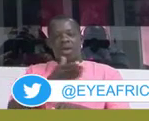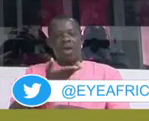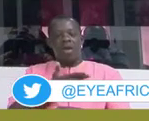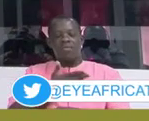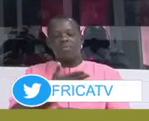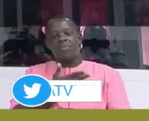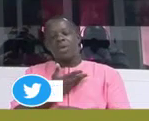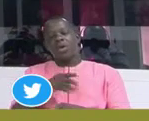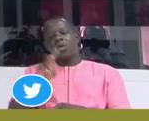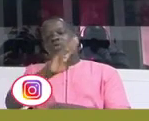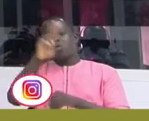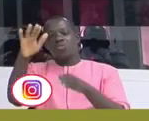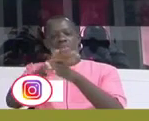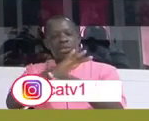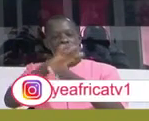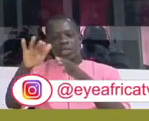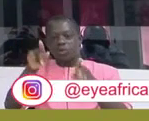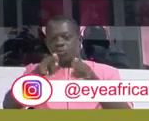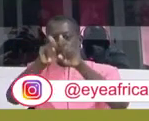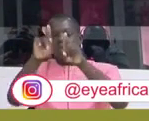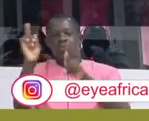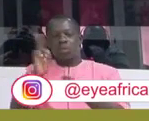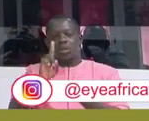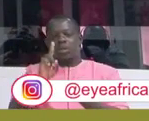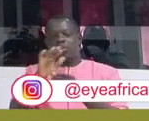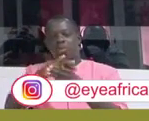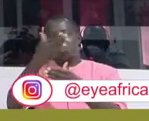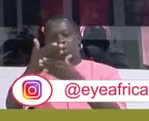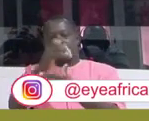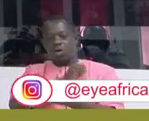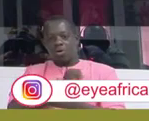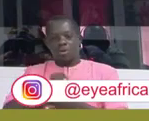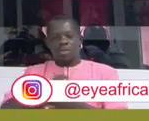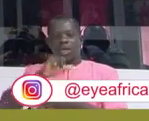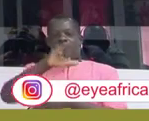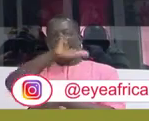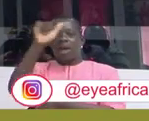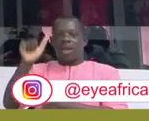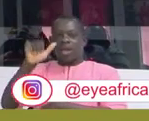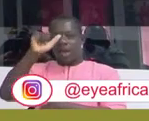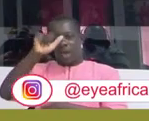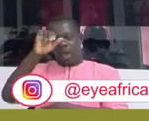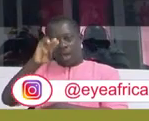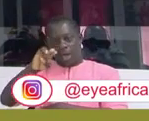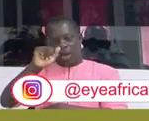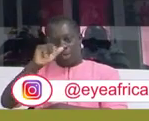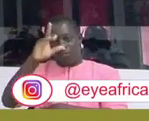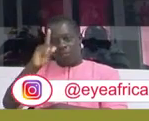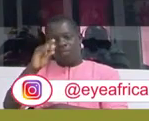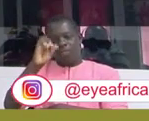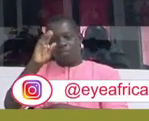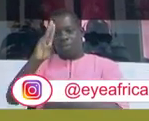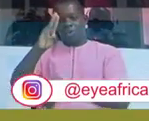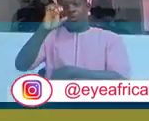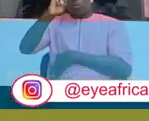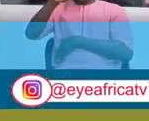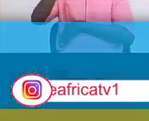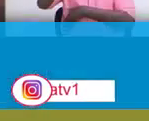after he said that he he had no business between what was between us and samba and we said